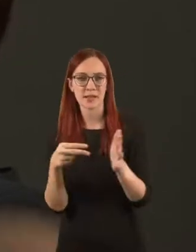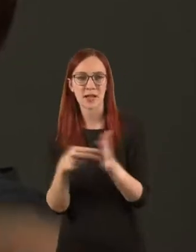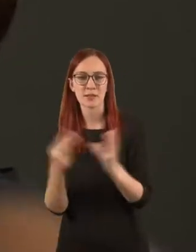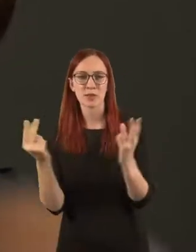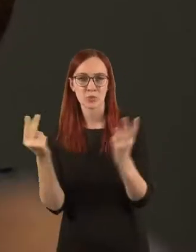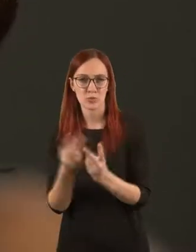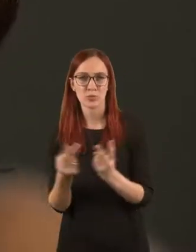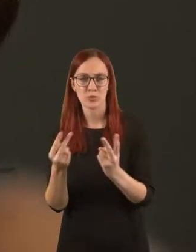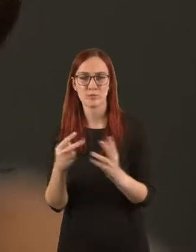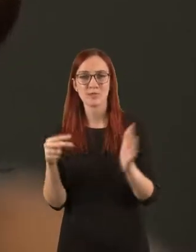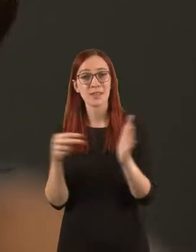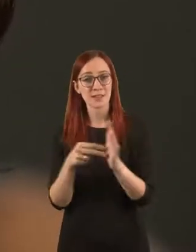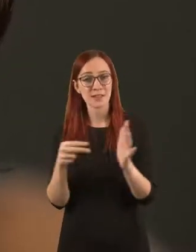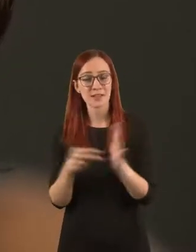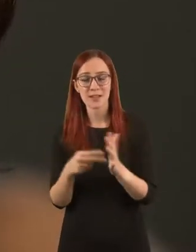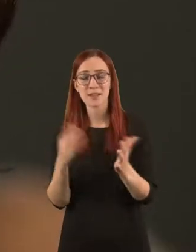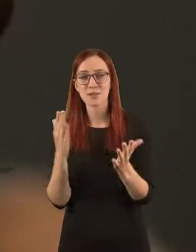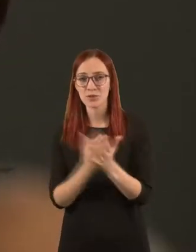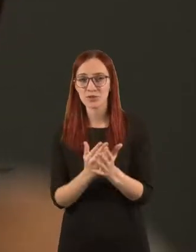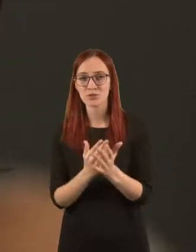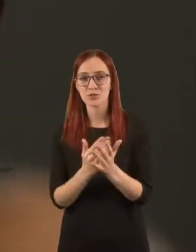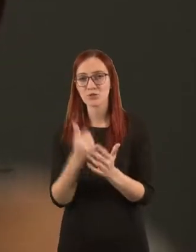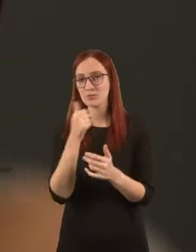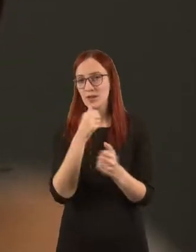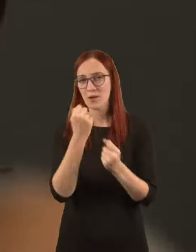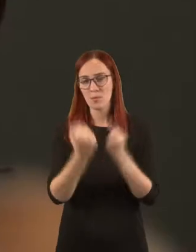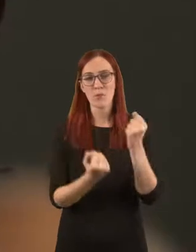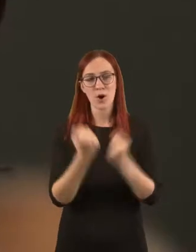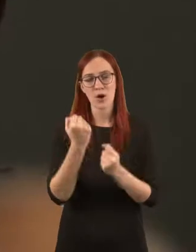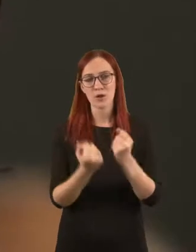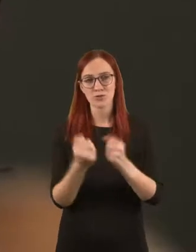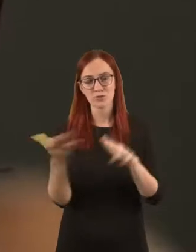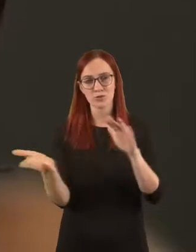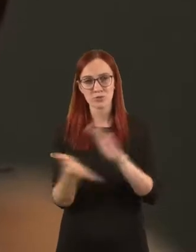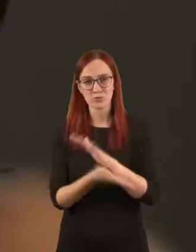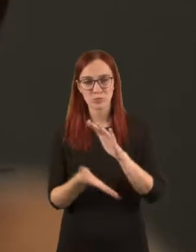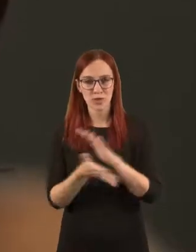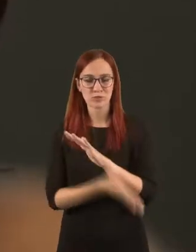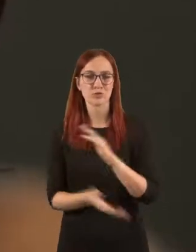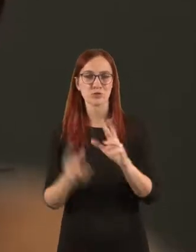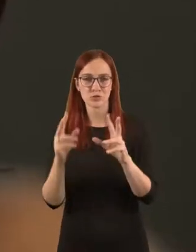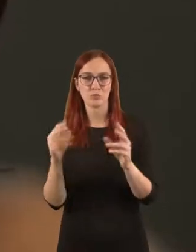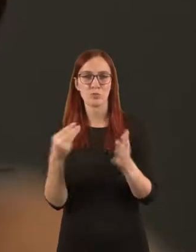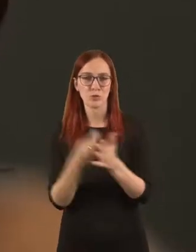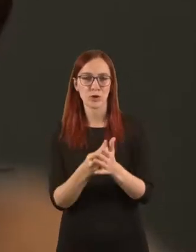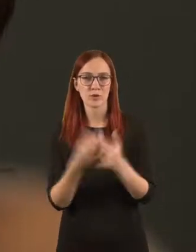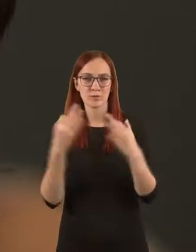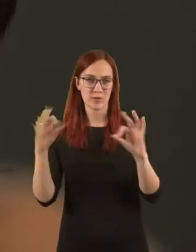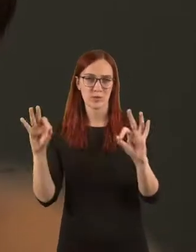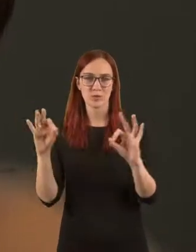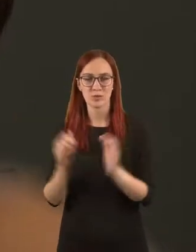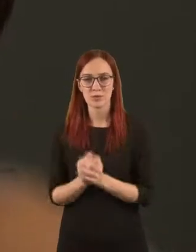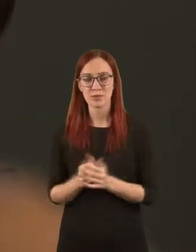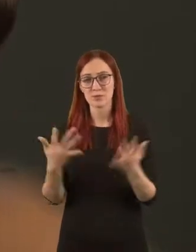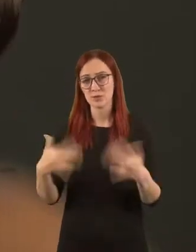alternative. So we also have to introduce some kind of a pricing signals.